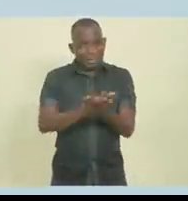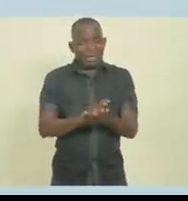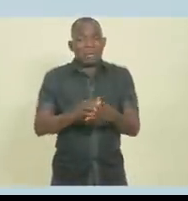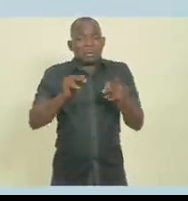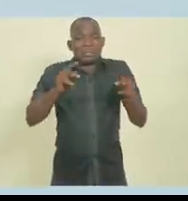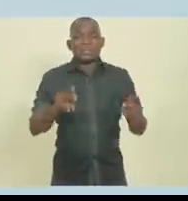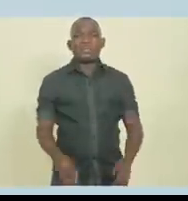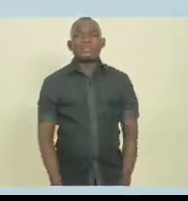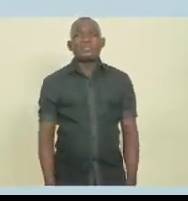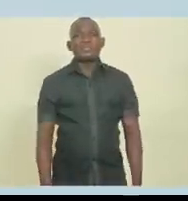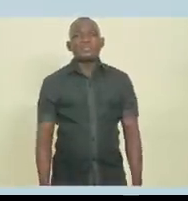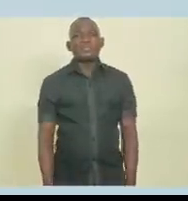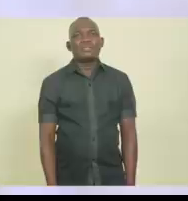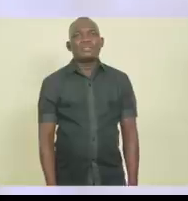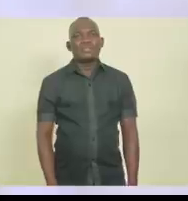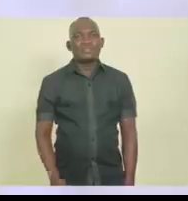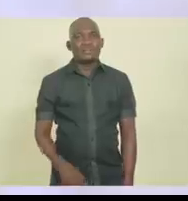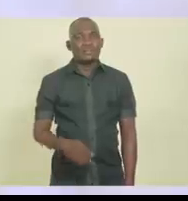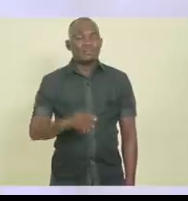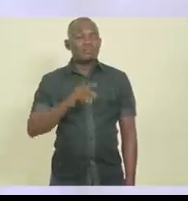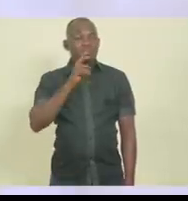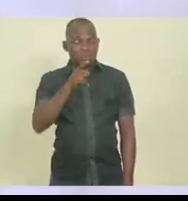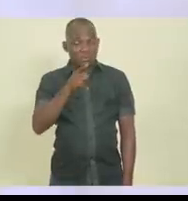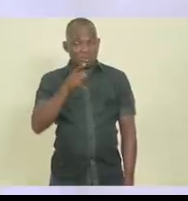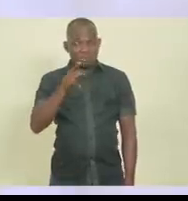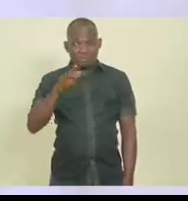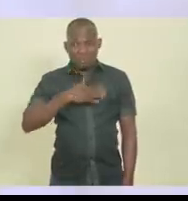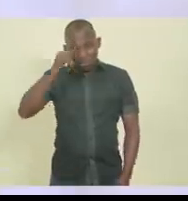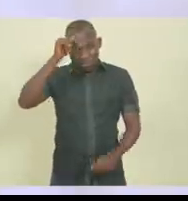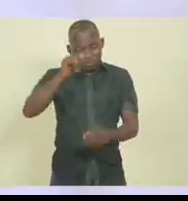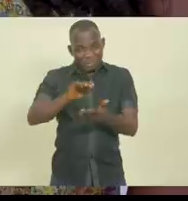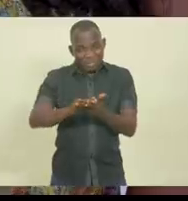Anyways, is it true? Does he have a child?